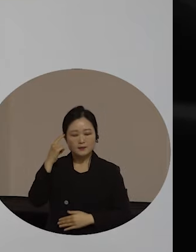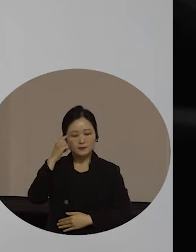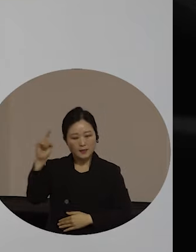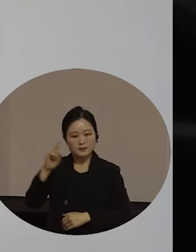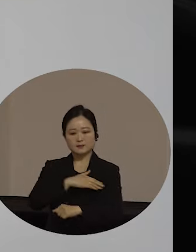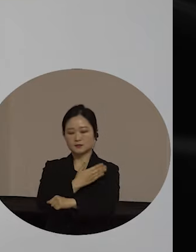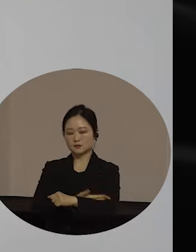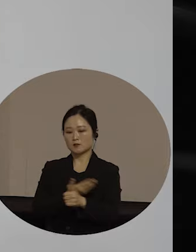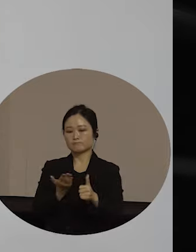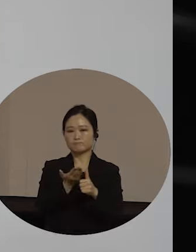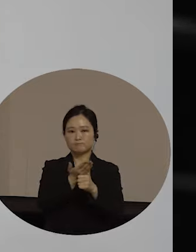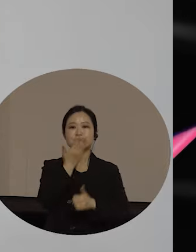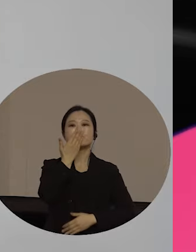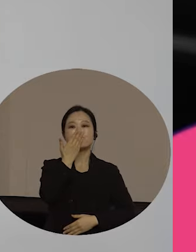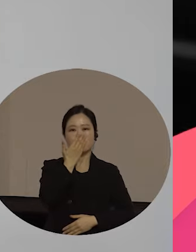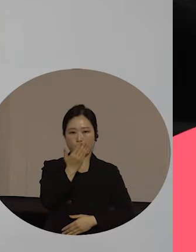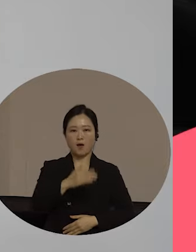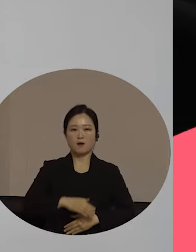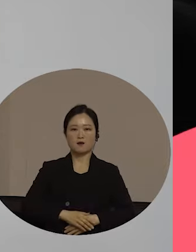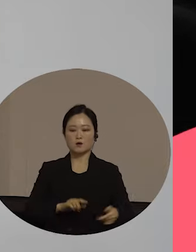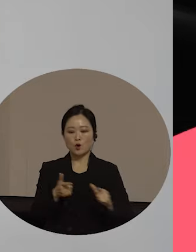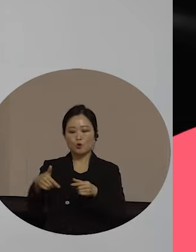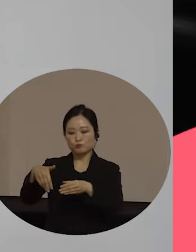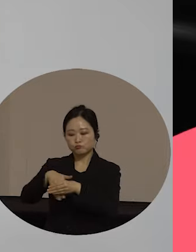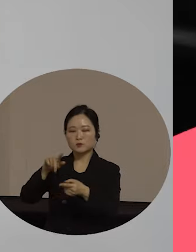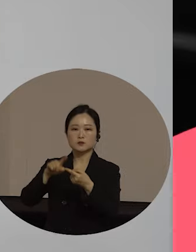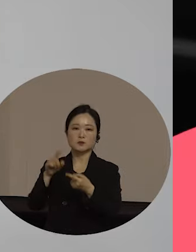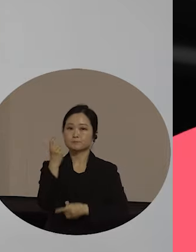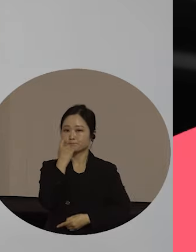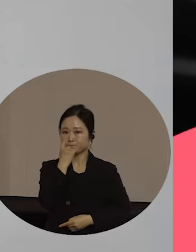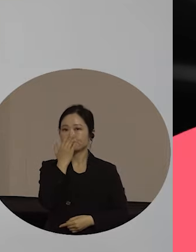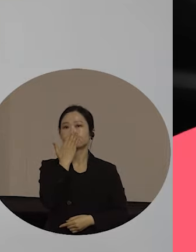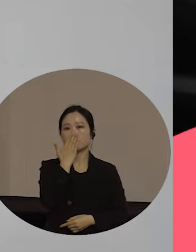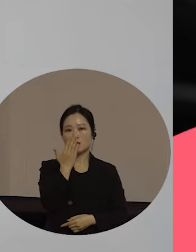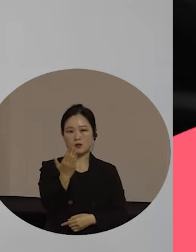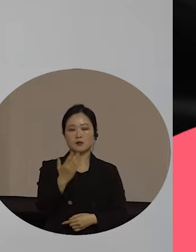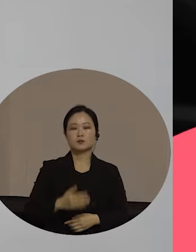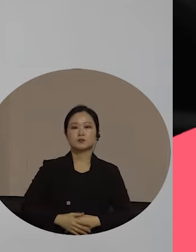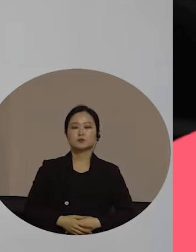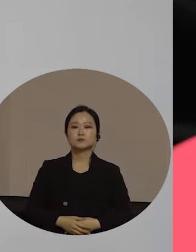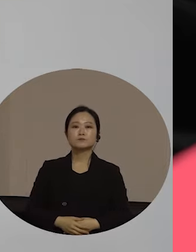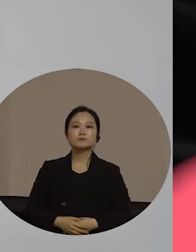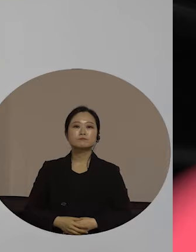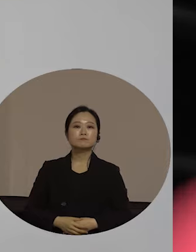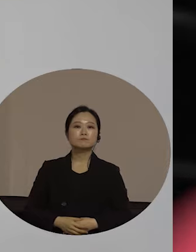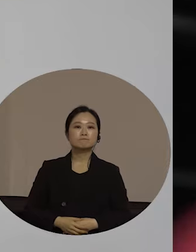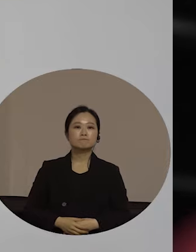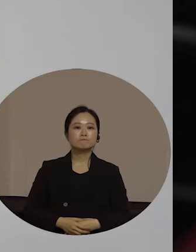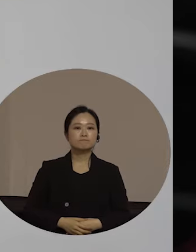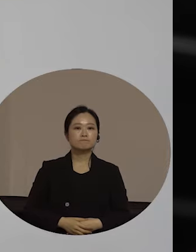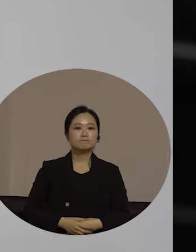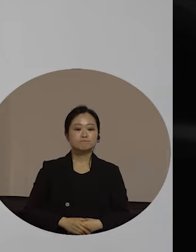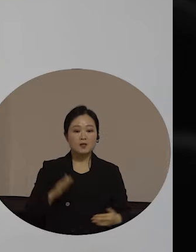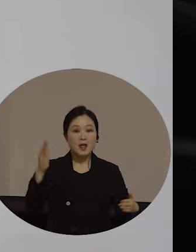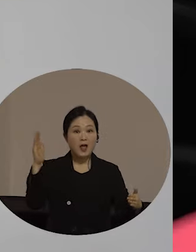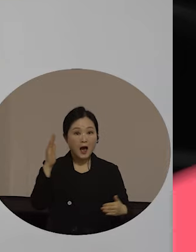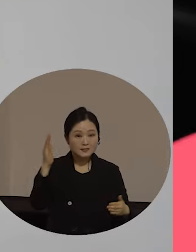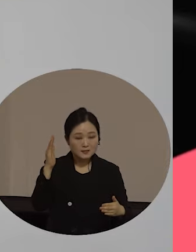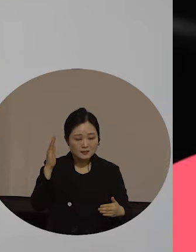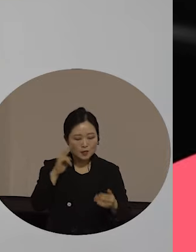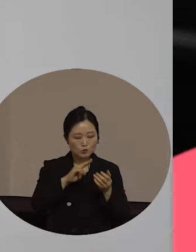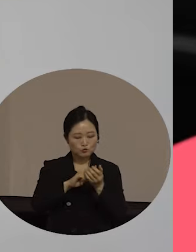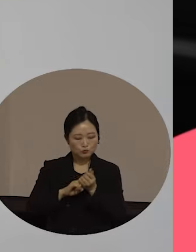diversity, and unlocking the potential of every student. Now, it would be fascinating to compare culture and arts